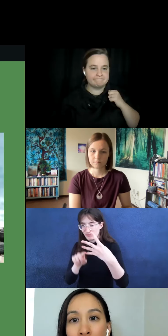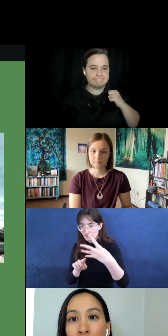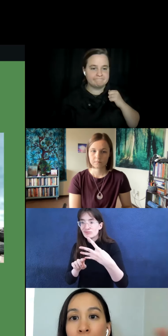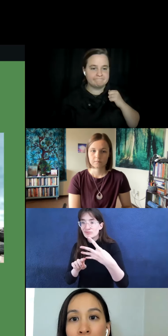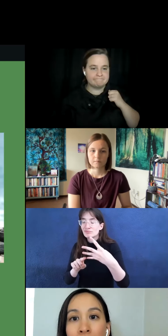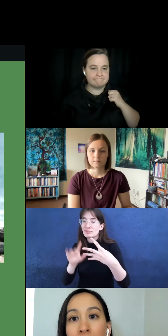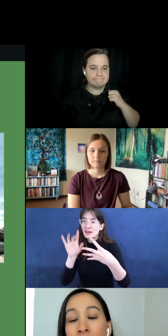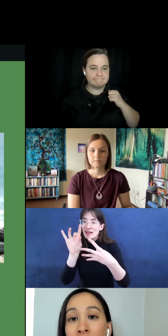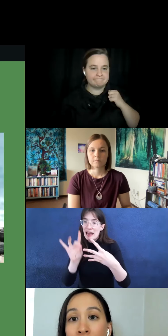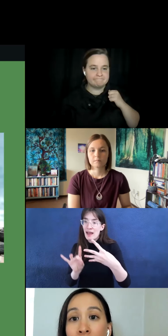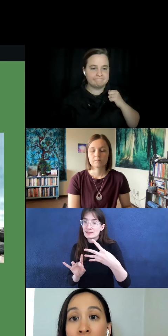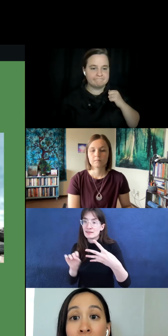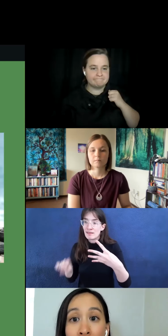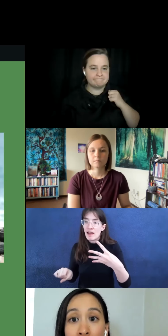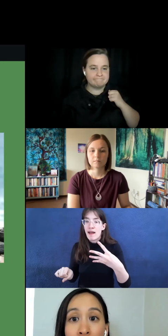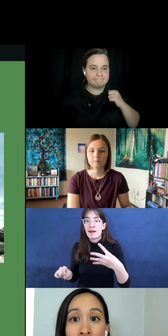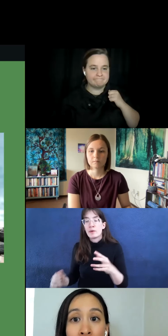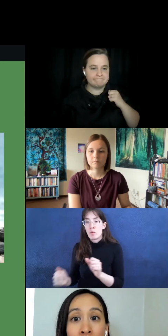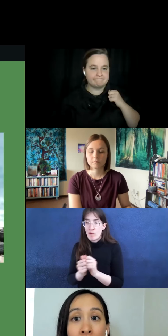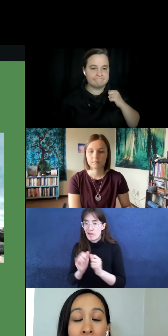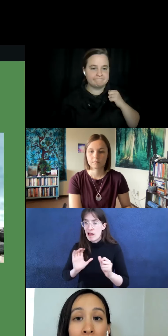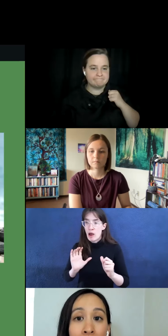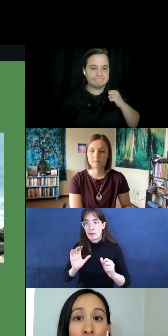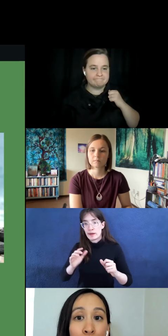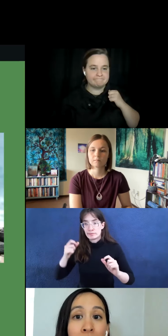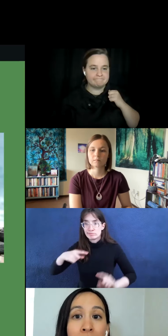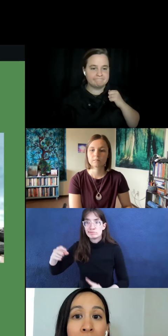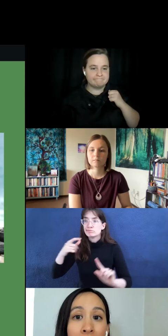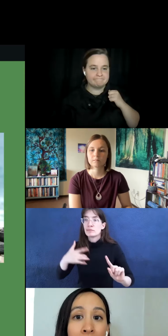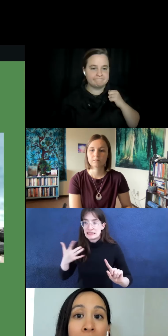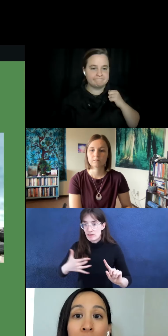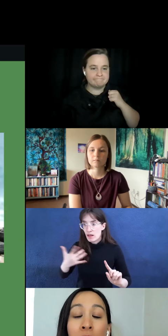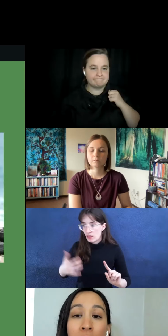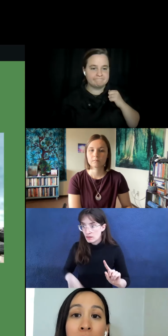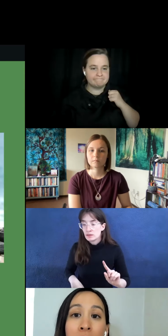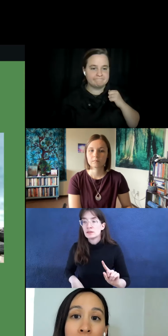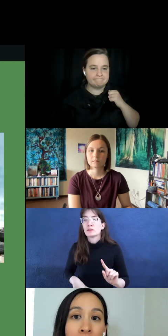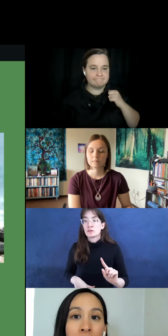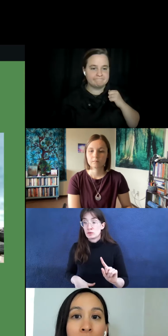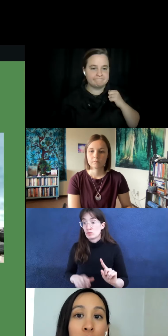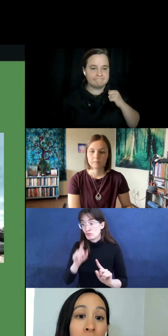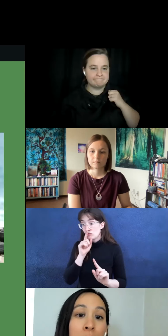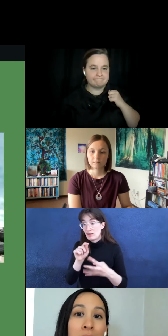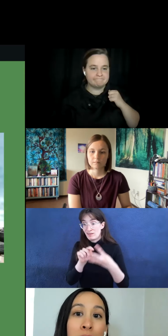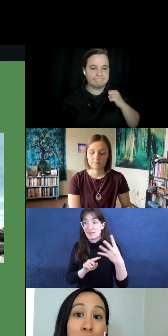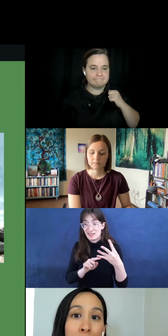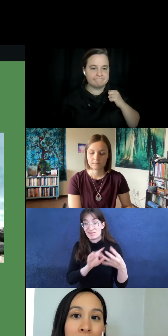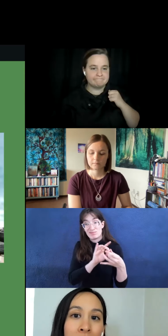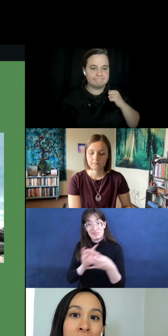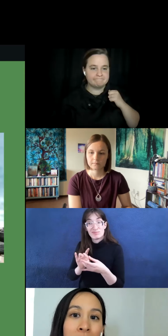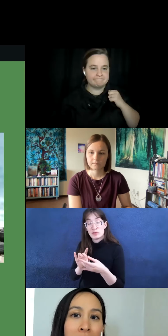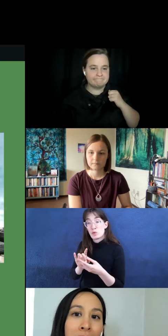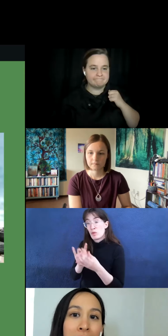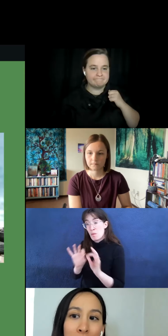subsystems within our sensation channels. And that is really getting at the heart of trauma